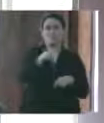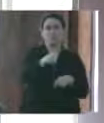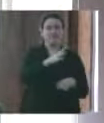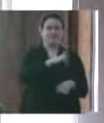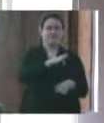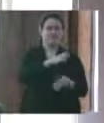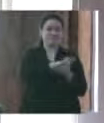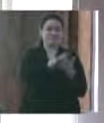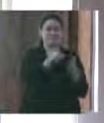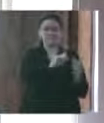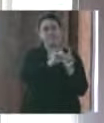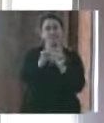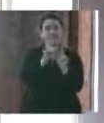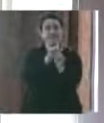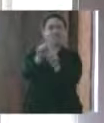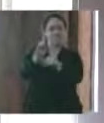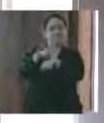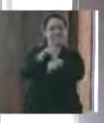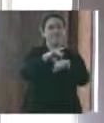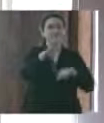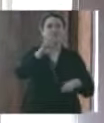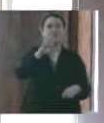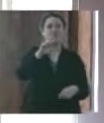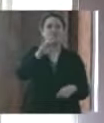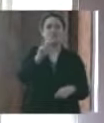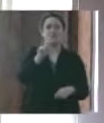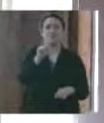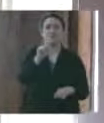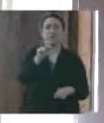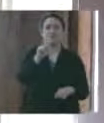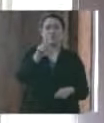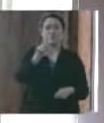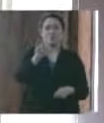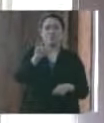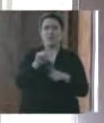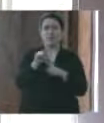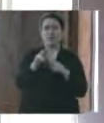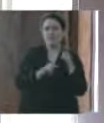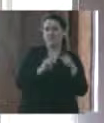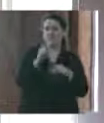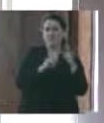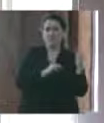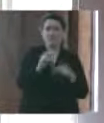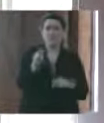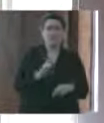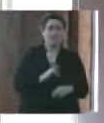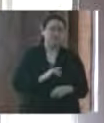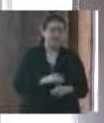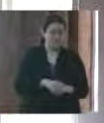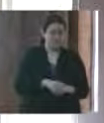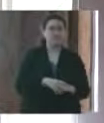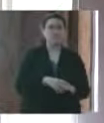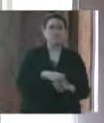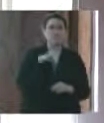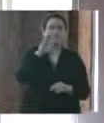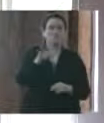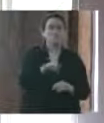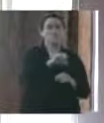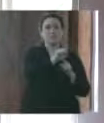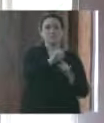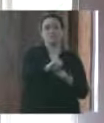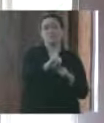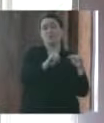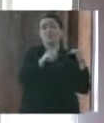this endeavor. We know that the Smithsonian Institution brings unmatched experience and commitment to the